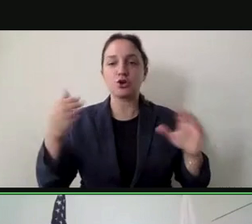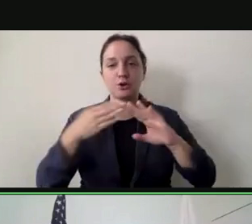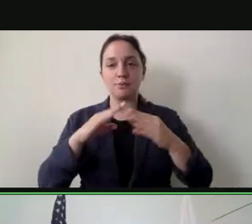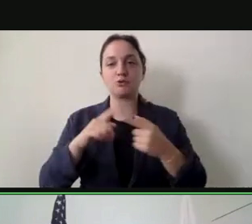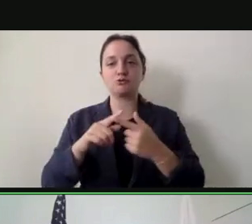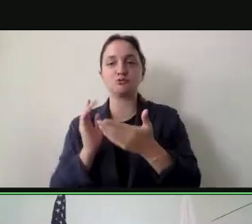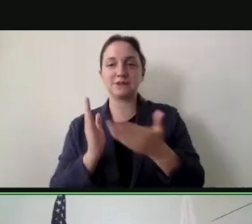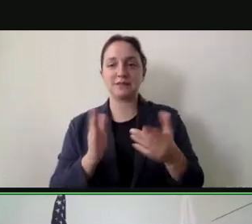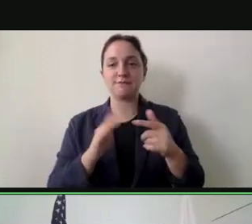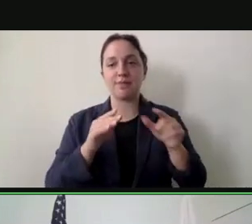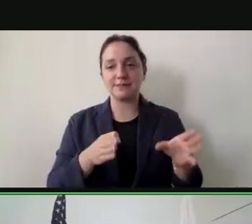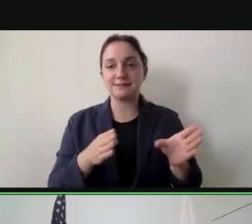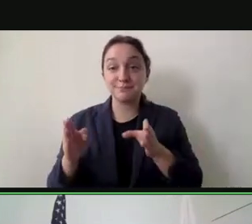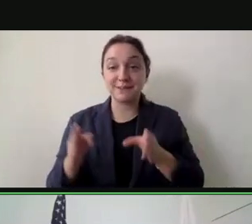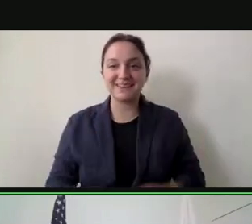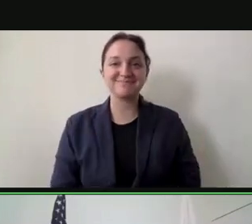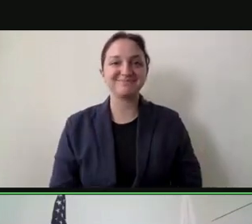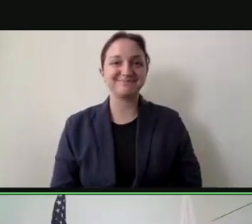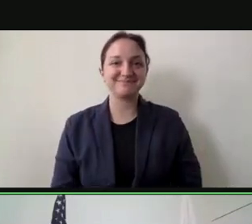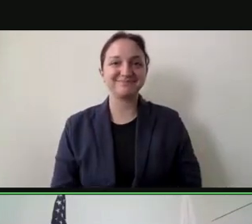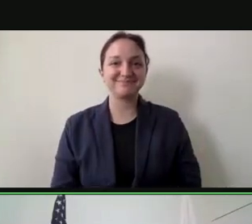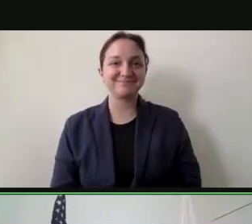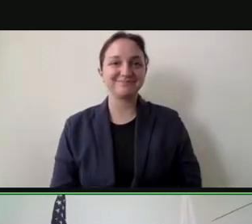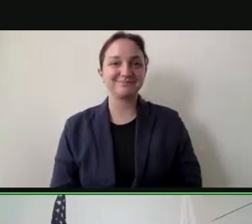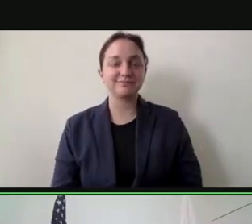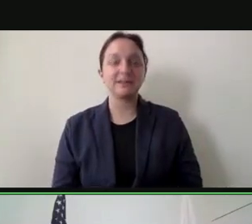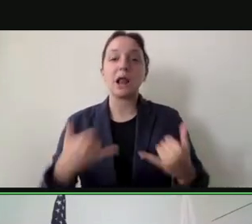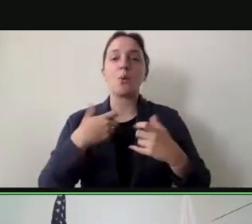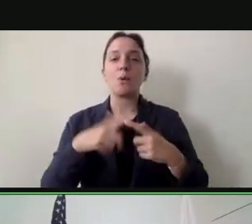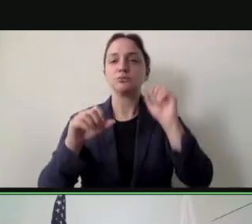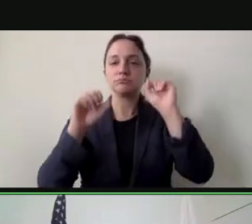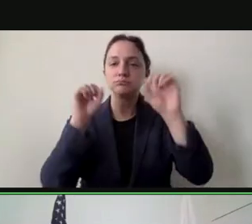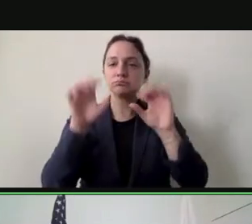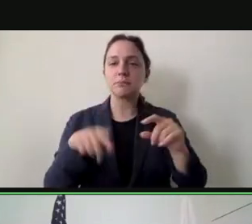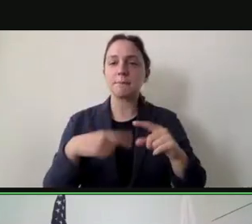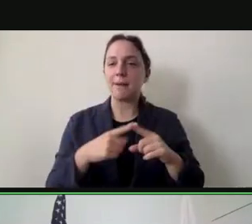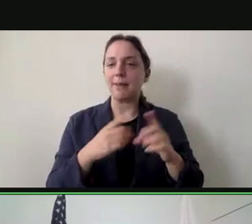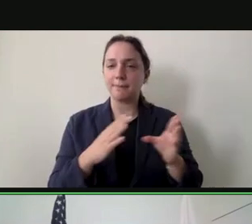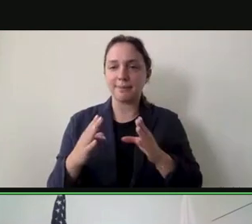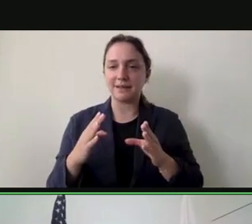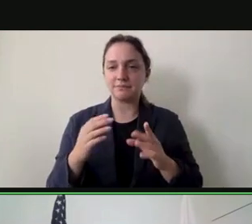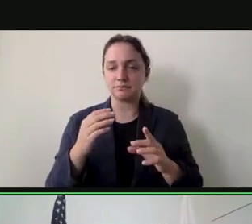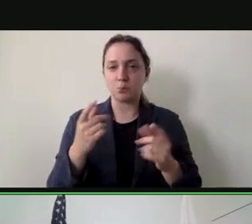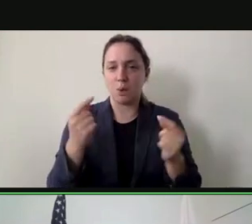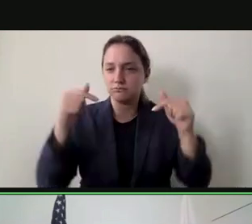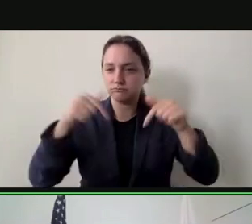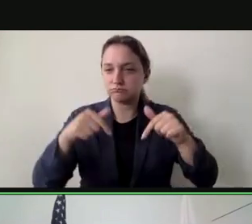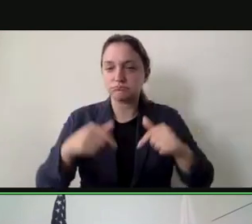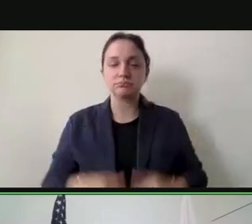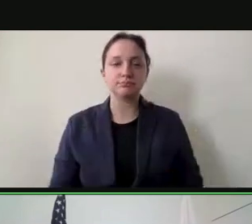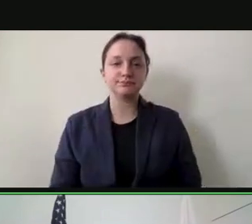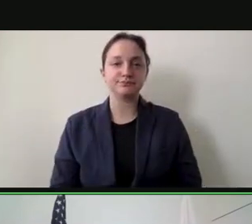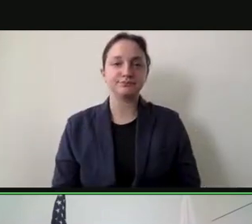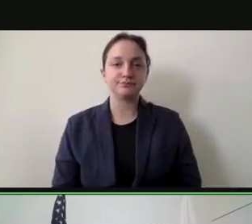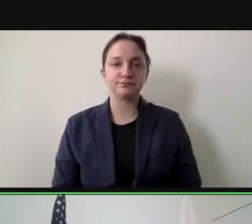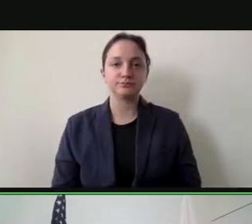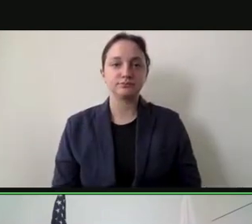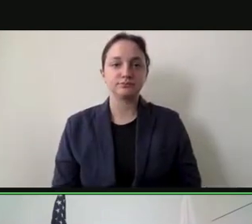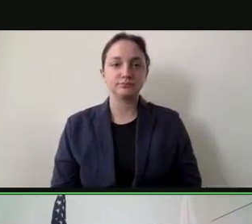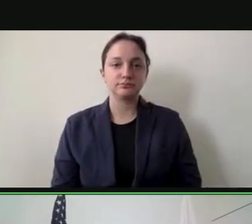slide. A couple quick words about the plan itself. More information